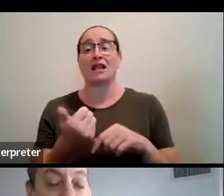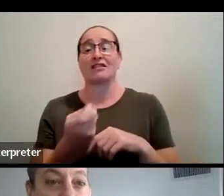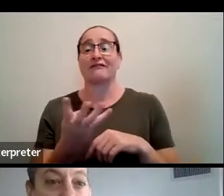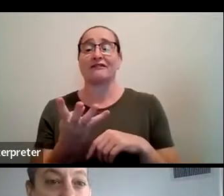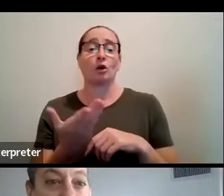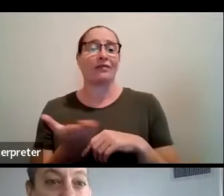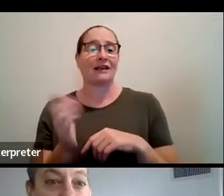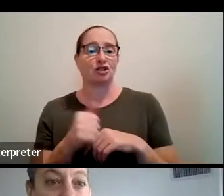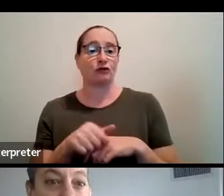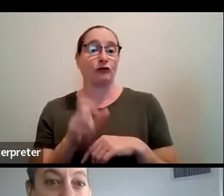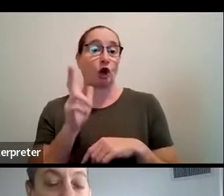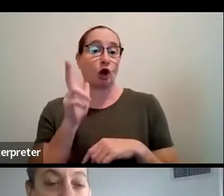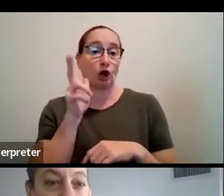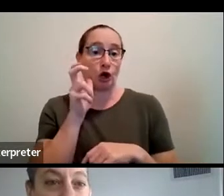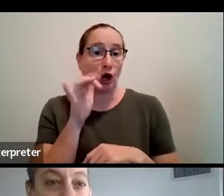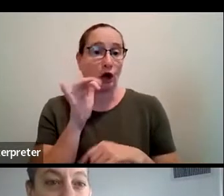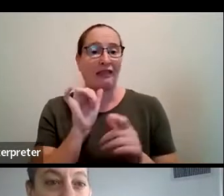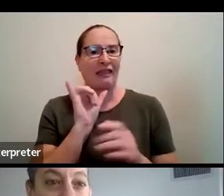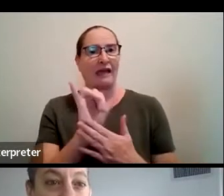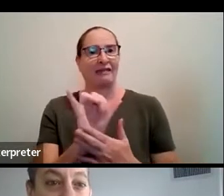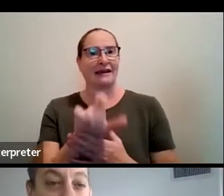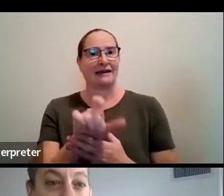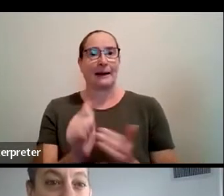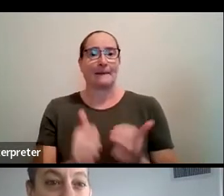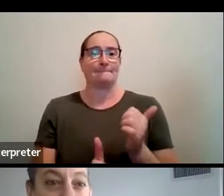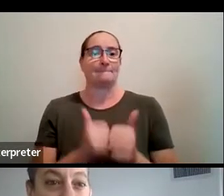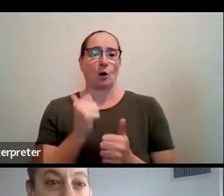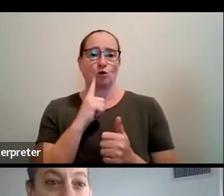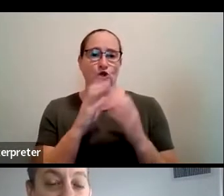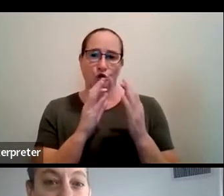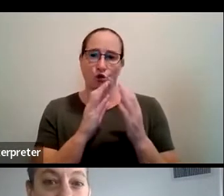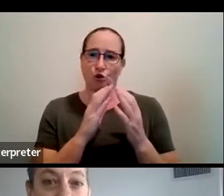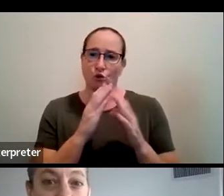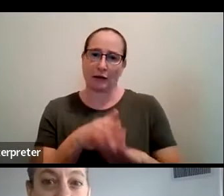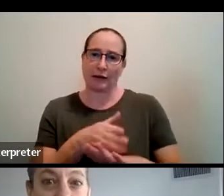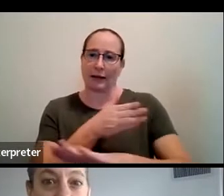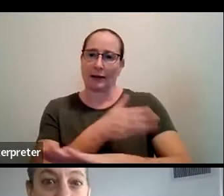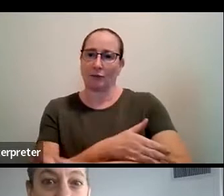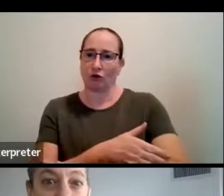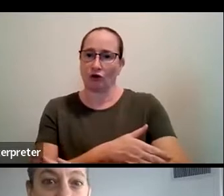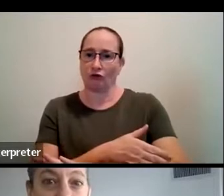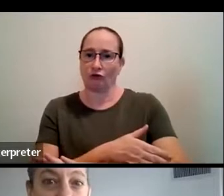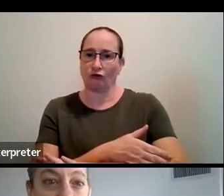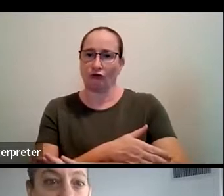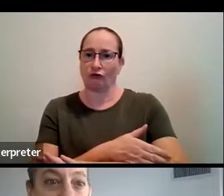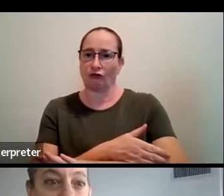heard that they need most in order to improve?